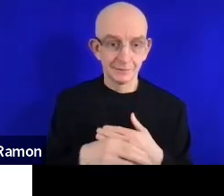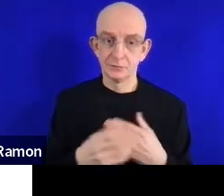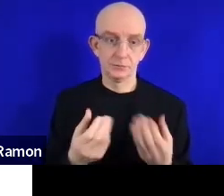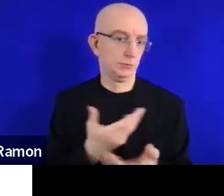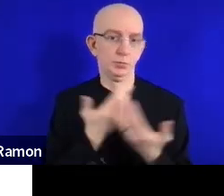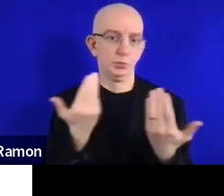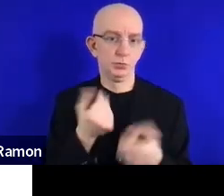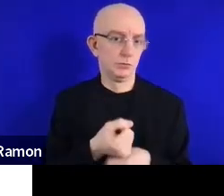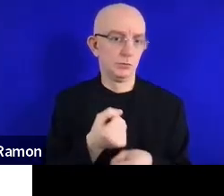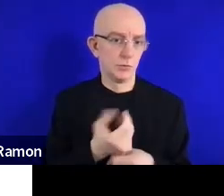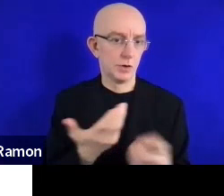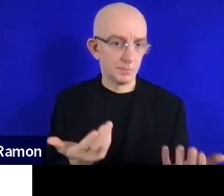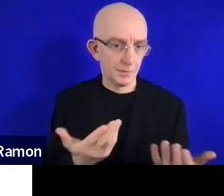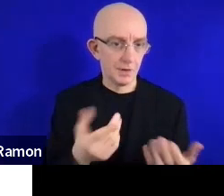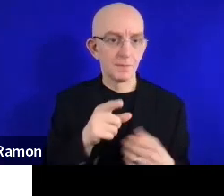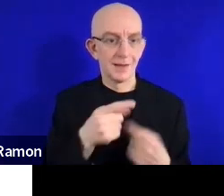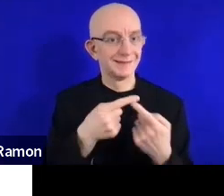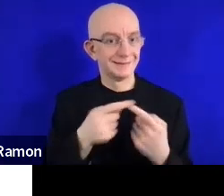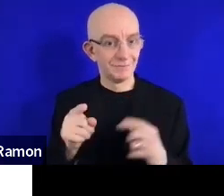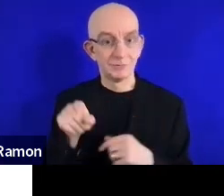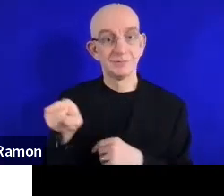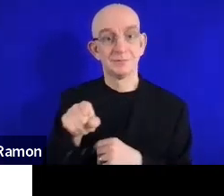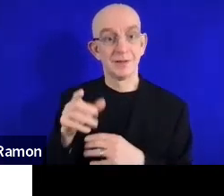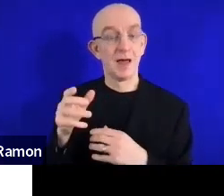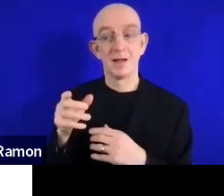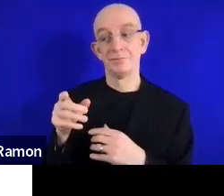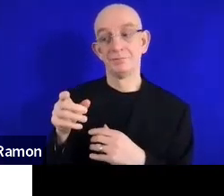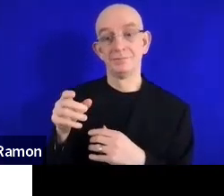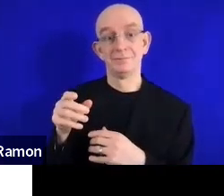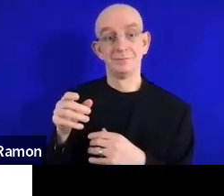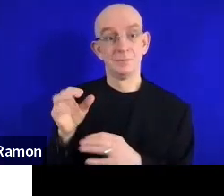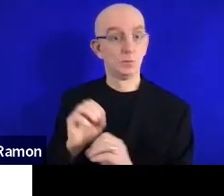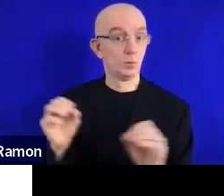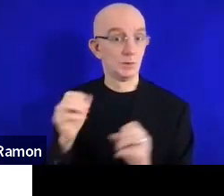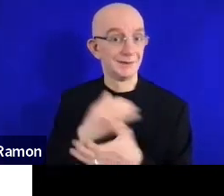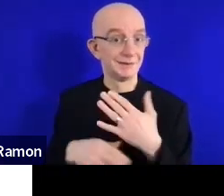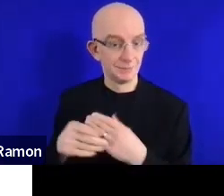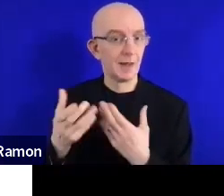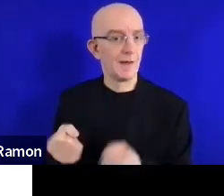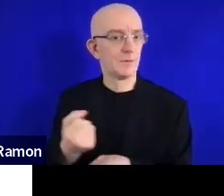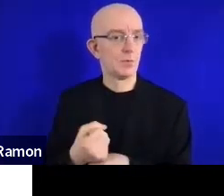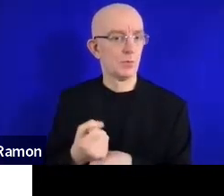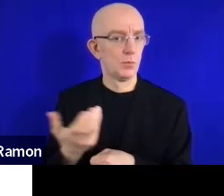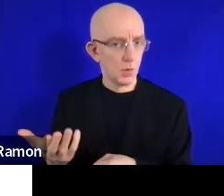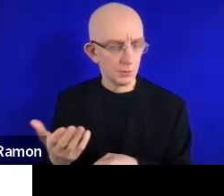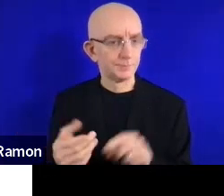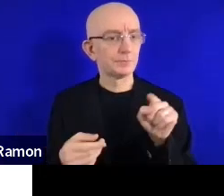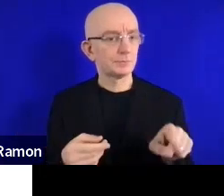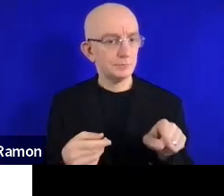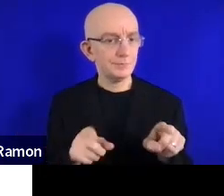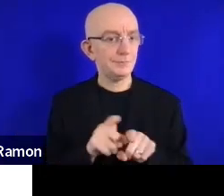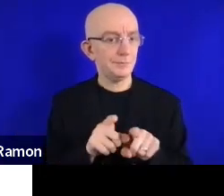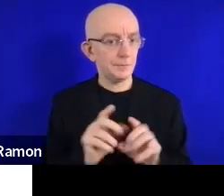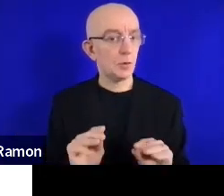disabilities. Therefore, this study really influenced our programming,